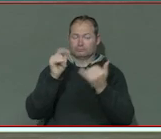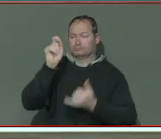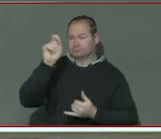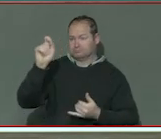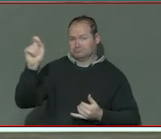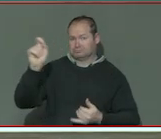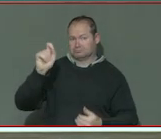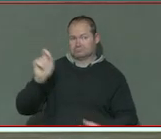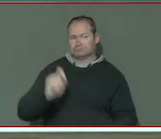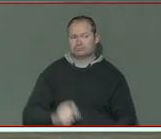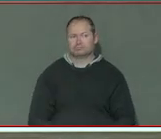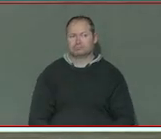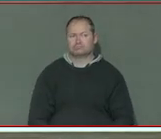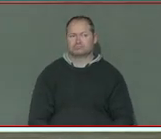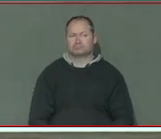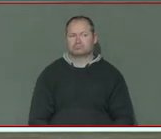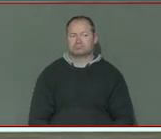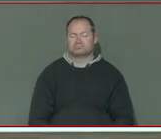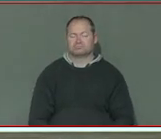Zimba will be nothing.